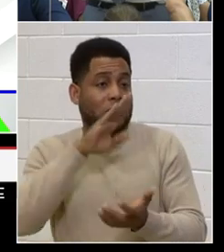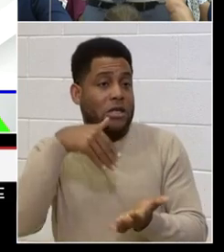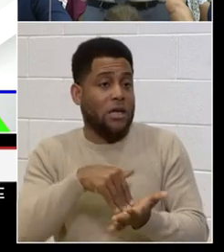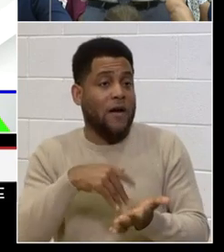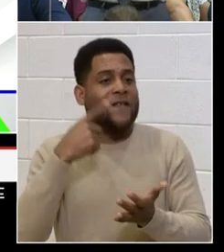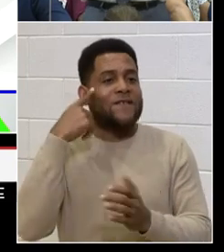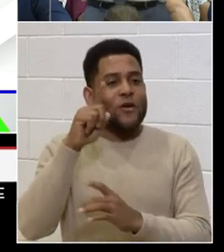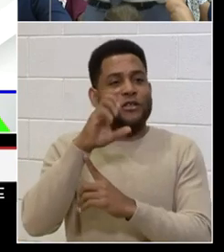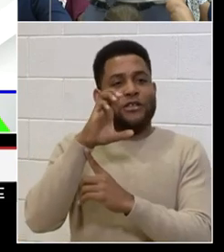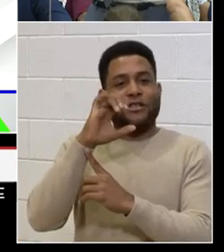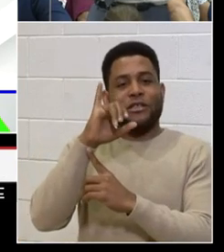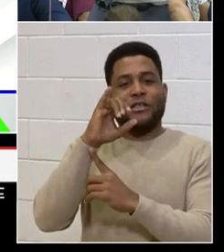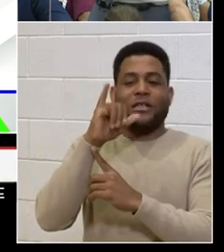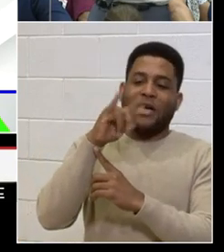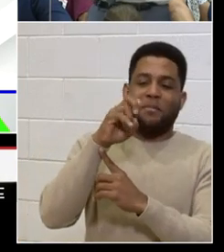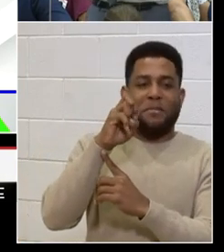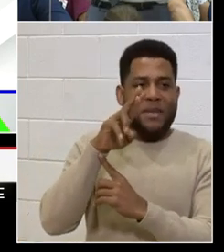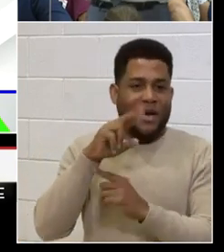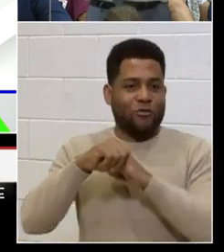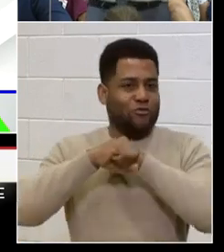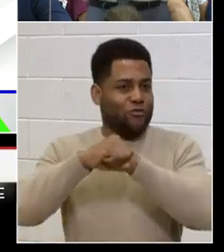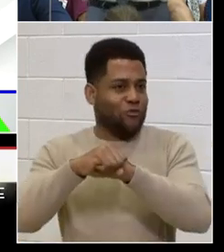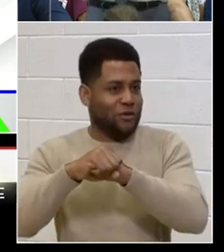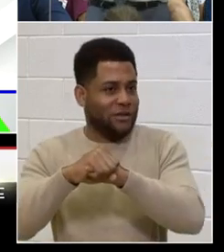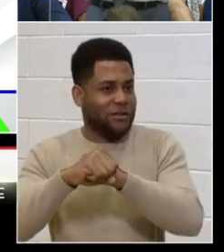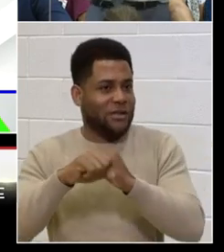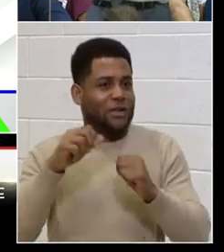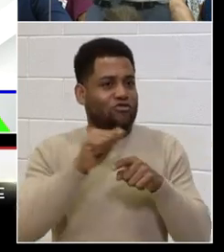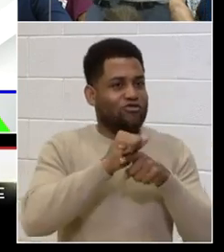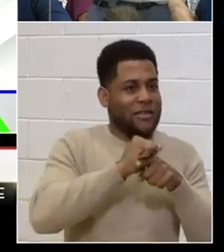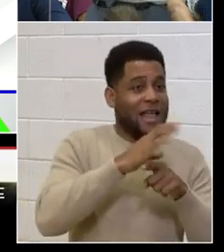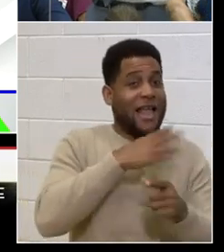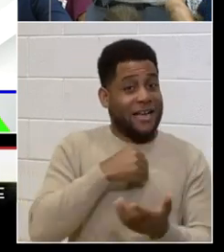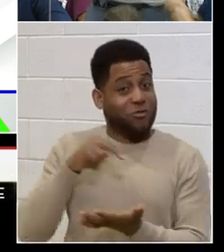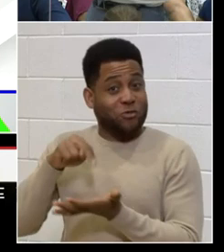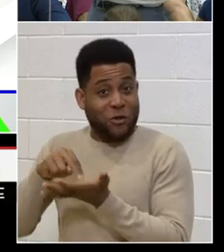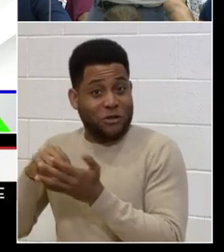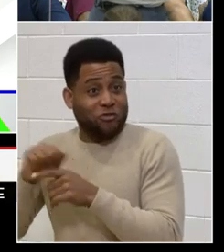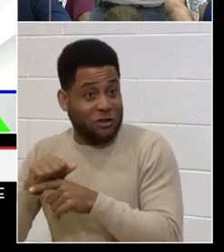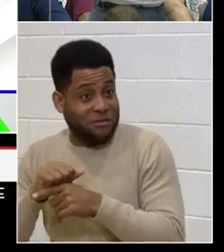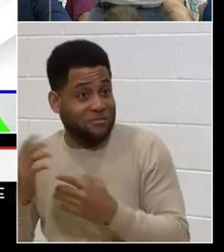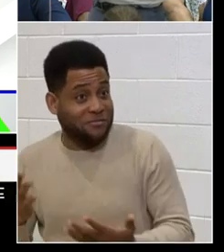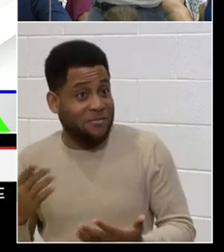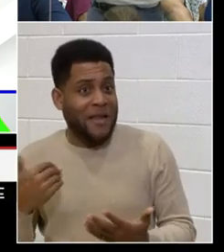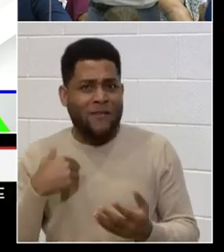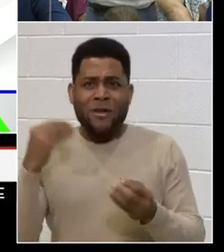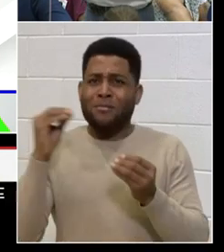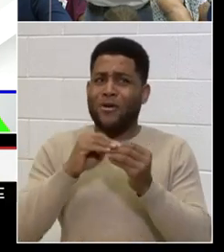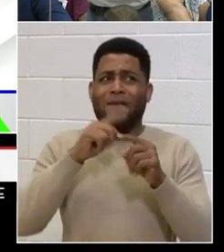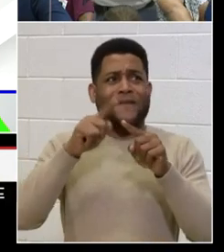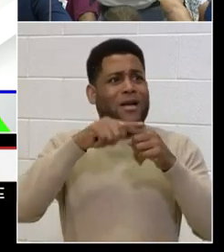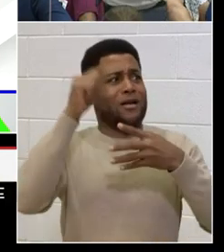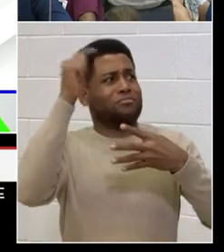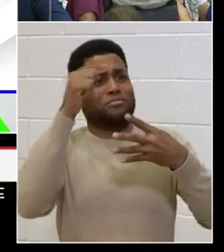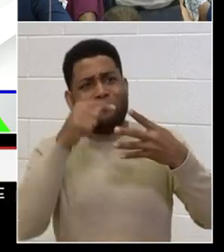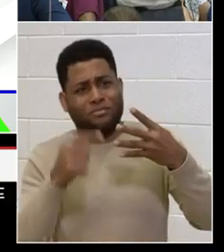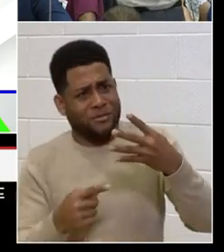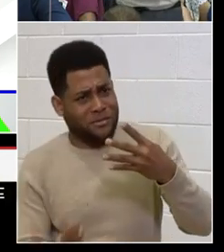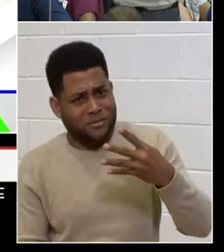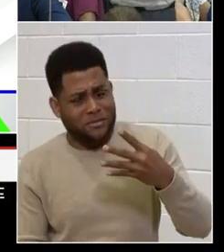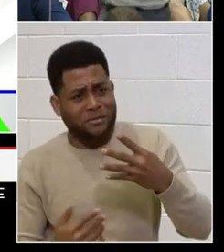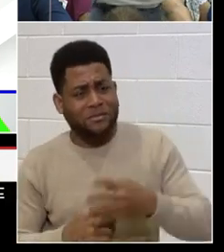for 200 kids from 15 different schools. And there is so much more to do. My second idea